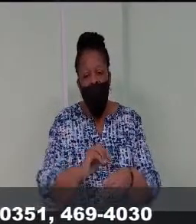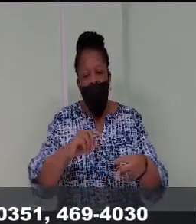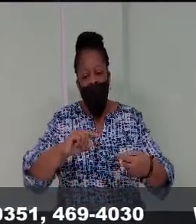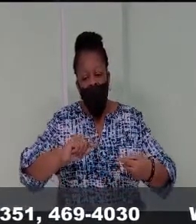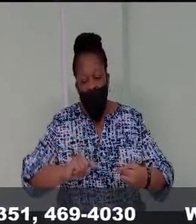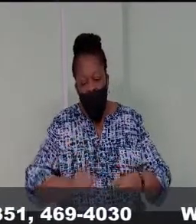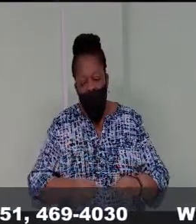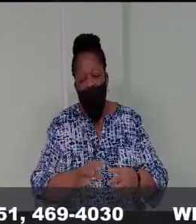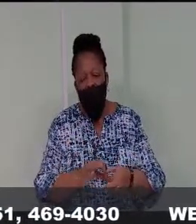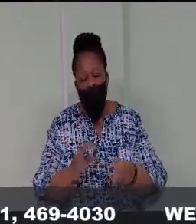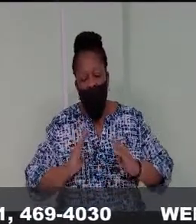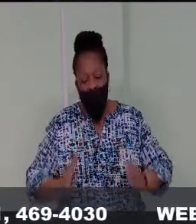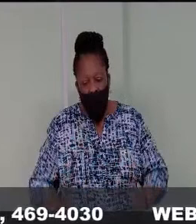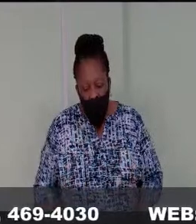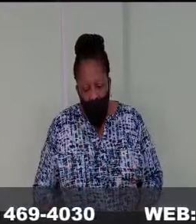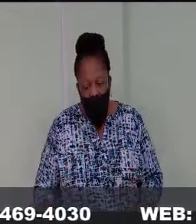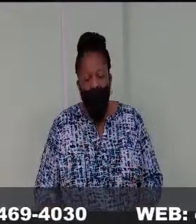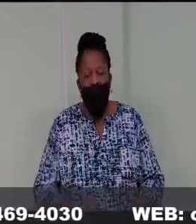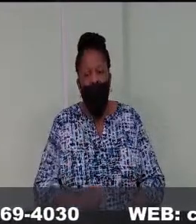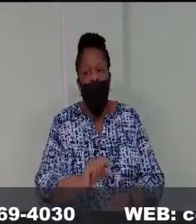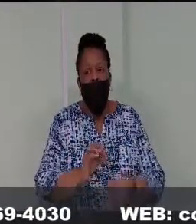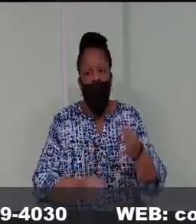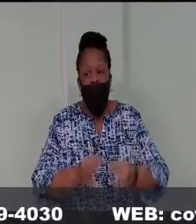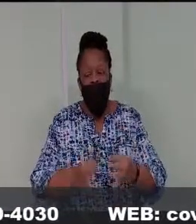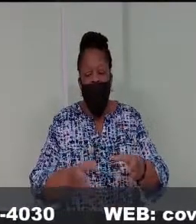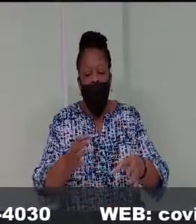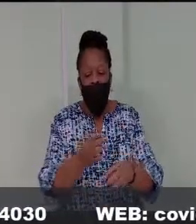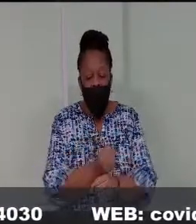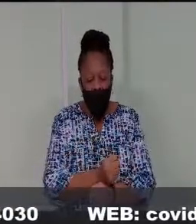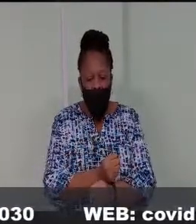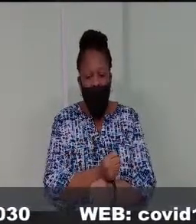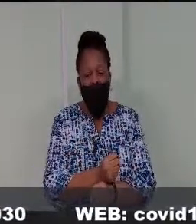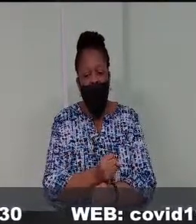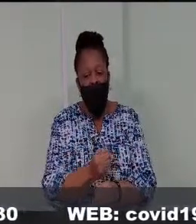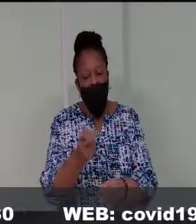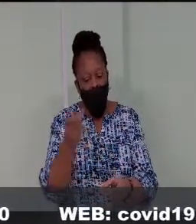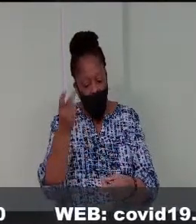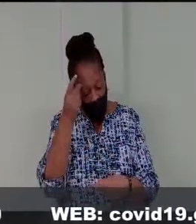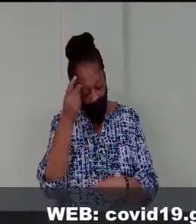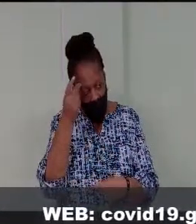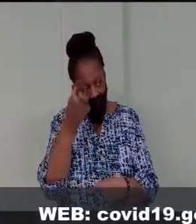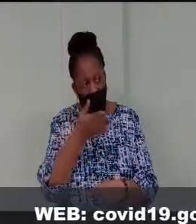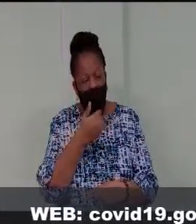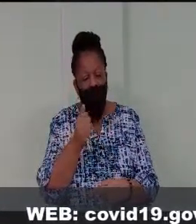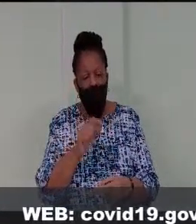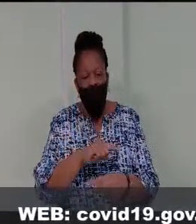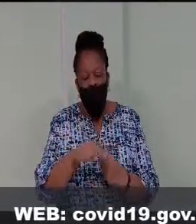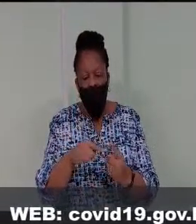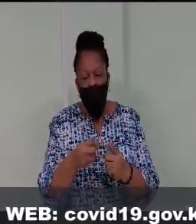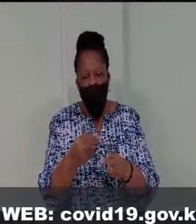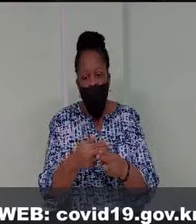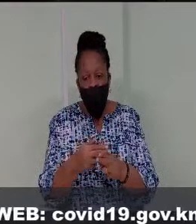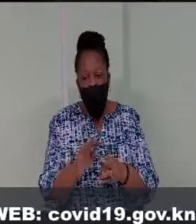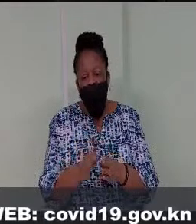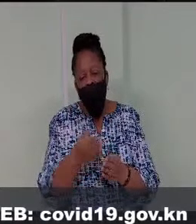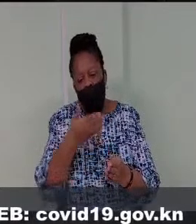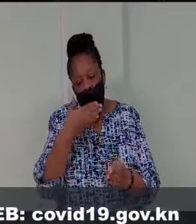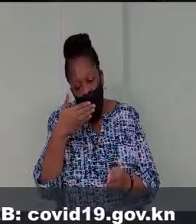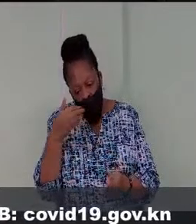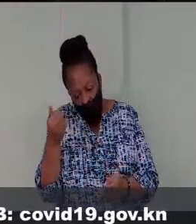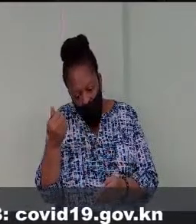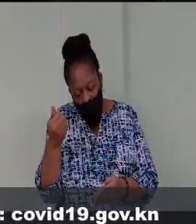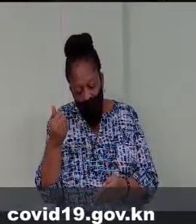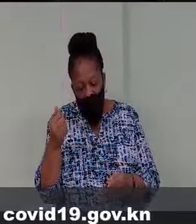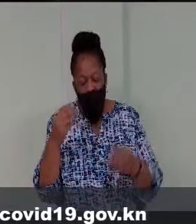aches. So there are two different things. COVID fatigue, which means people are just getting tired of the restrictions that are being placed upon them,